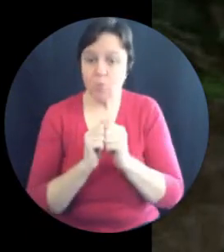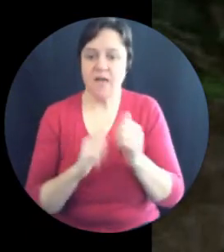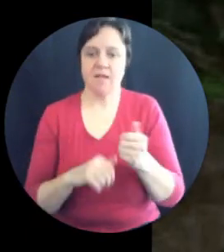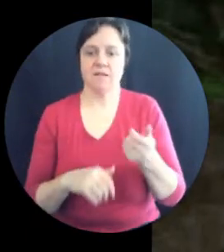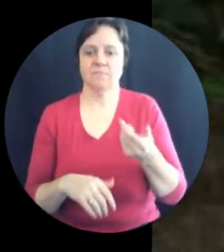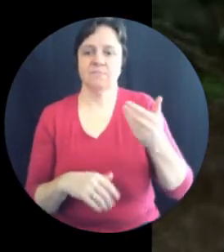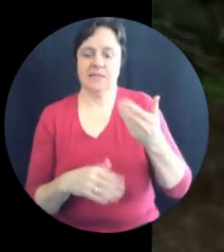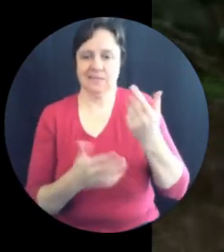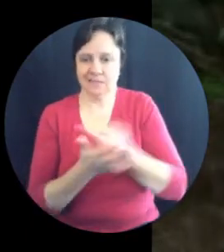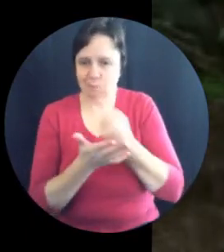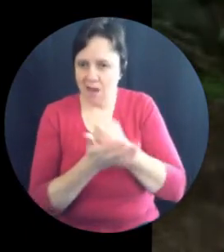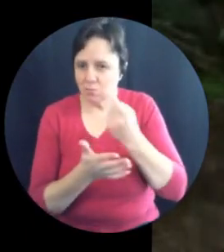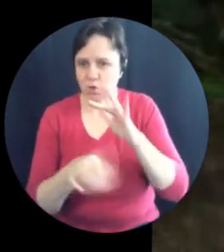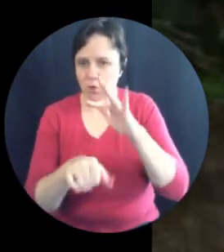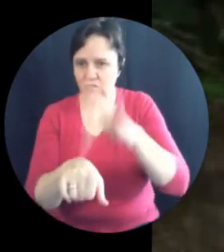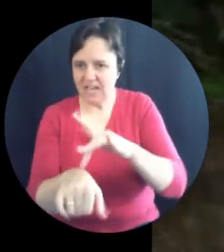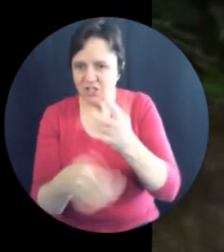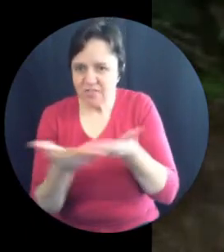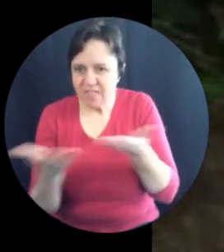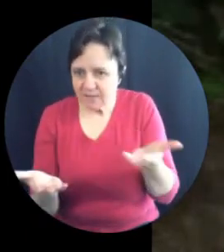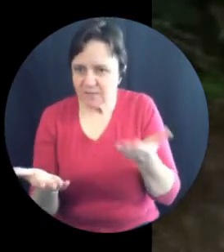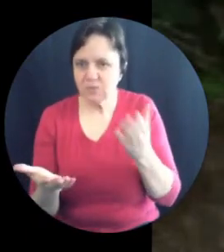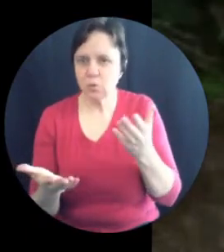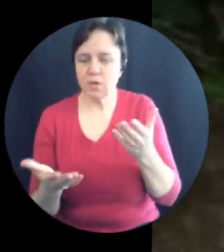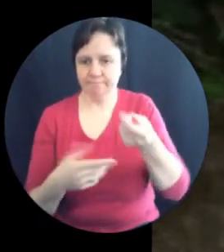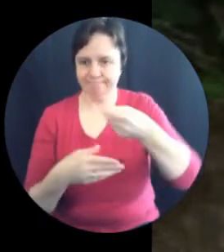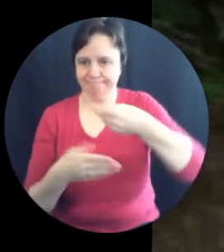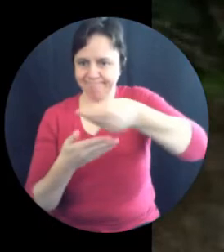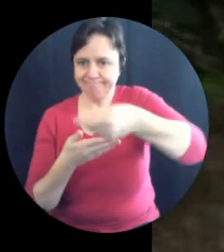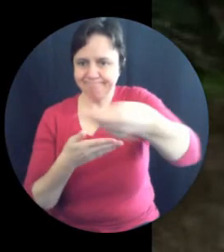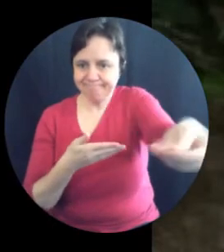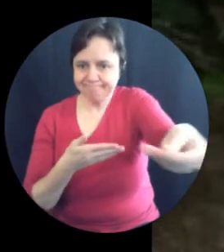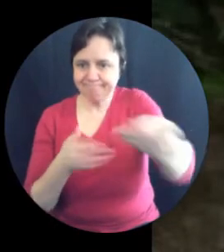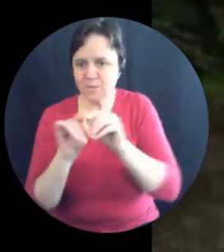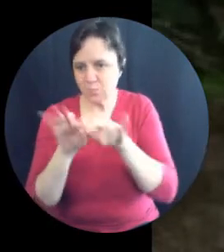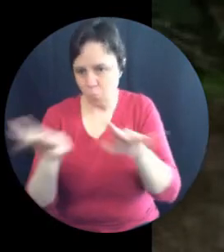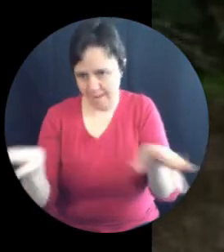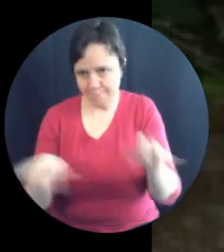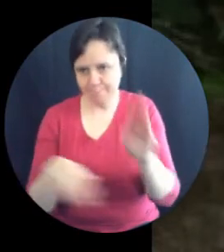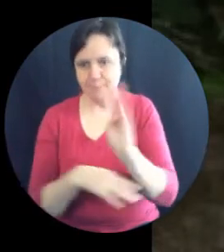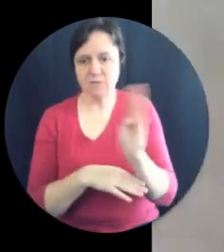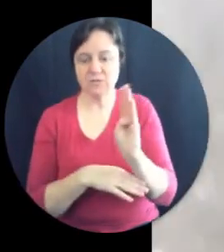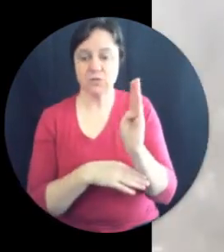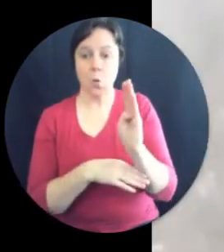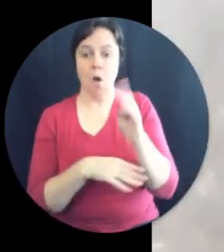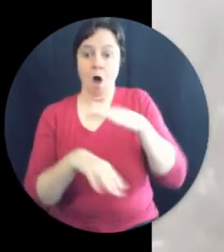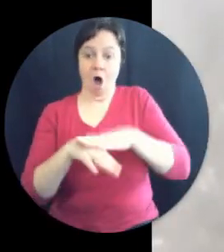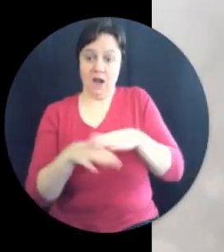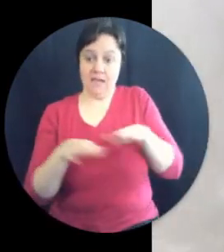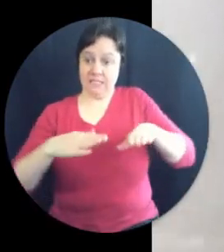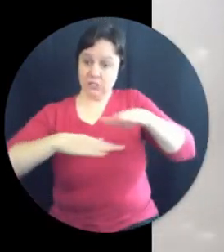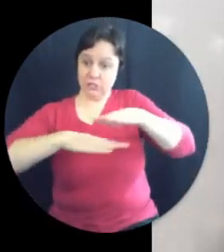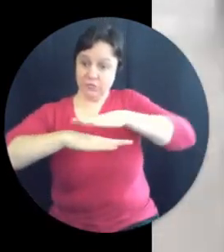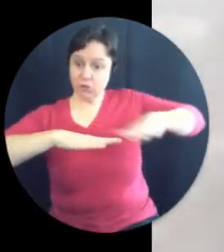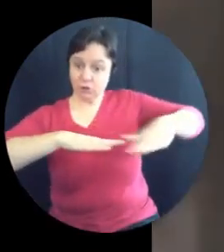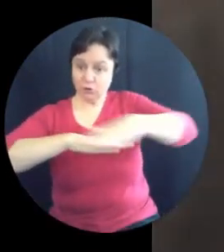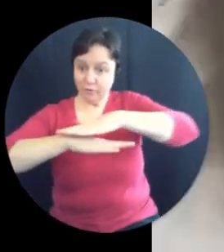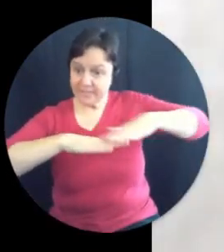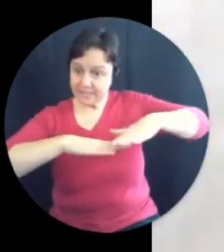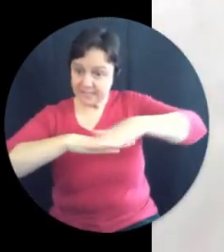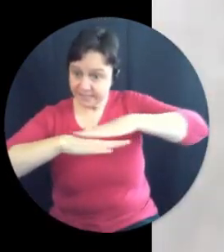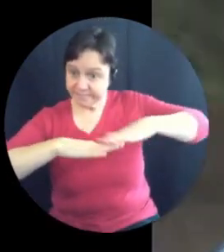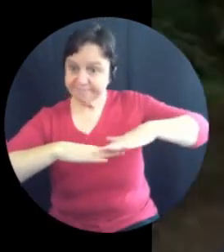viruses can actually live for a couple of hours at least on surfaces. So if you really belt out a good sneeze, that can actually